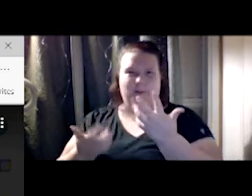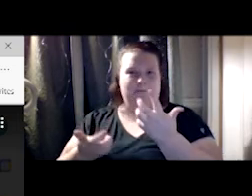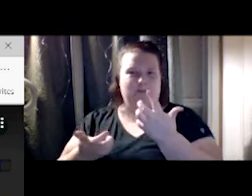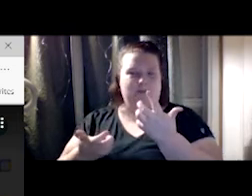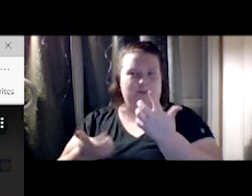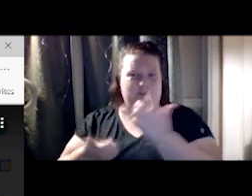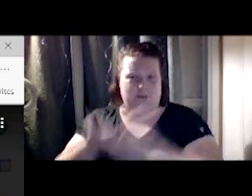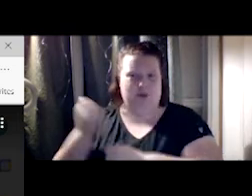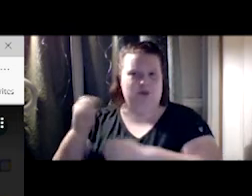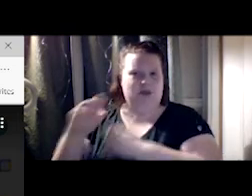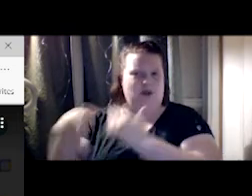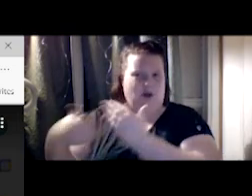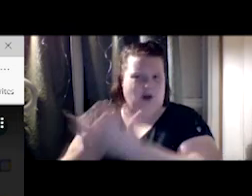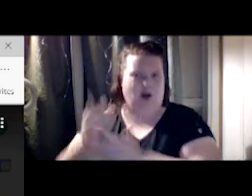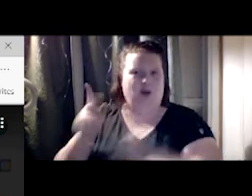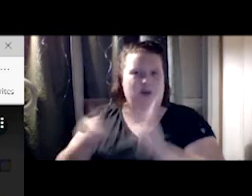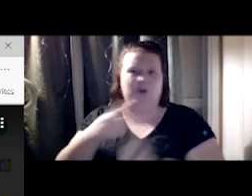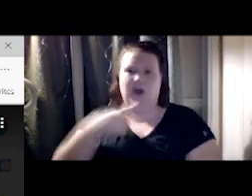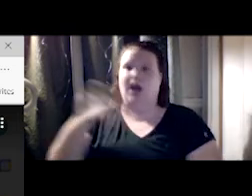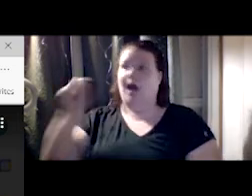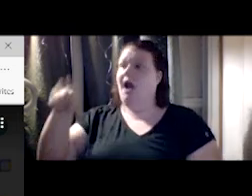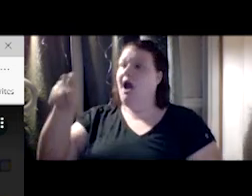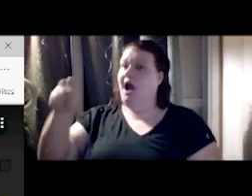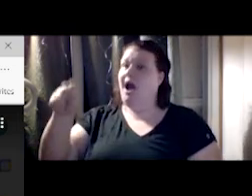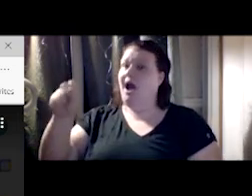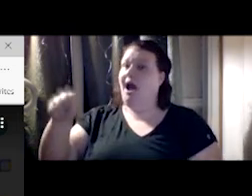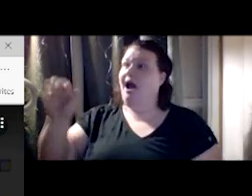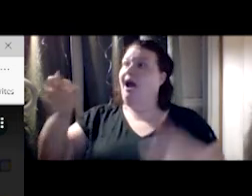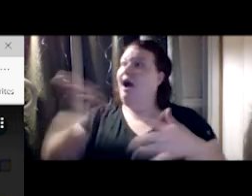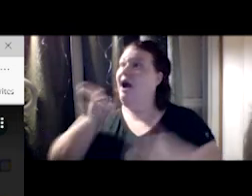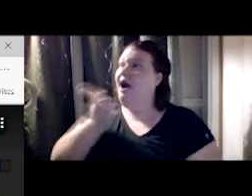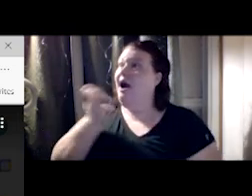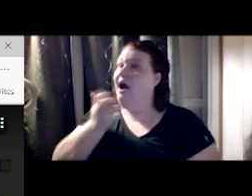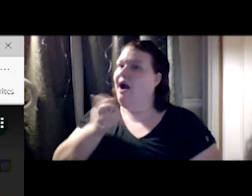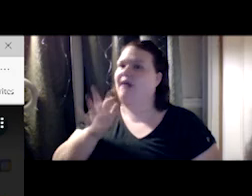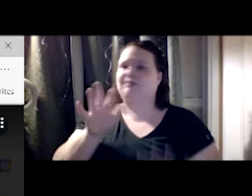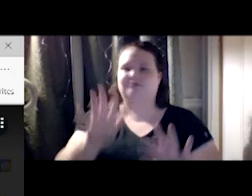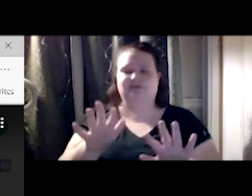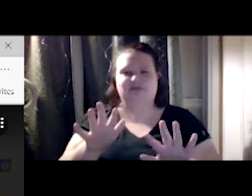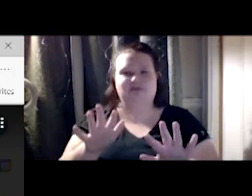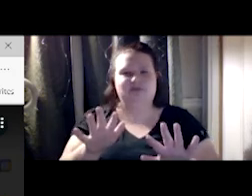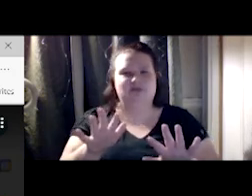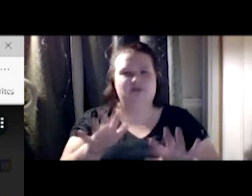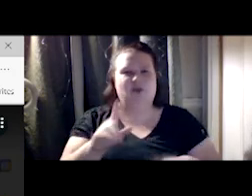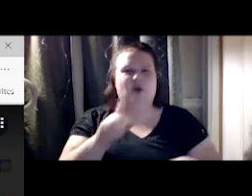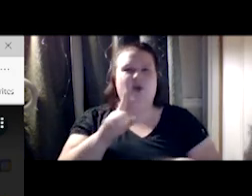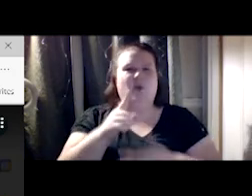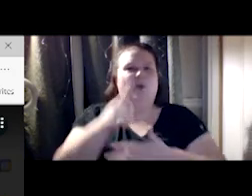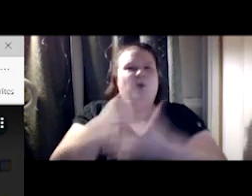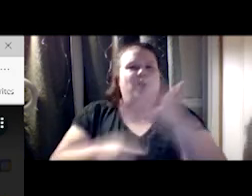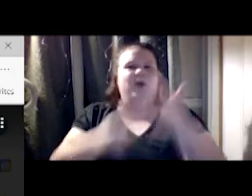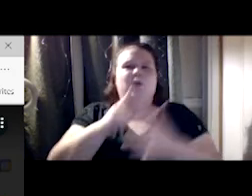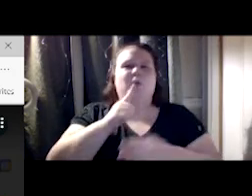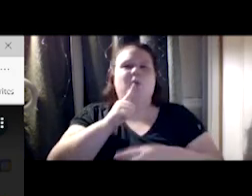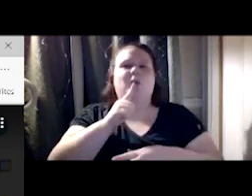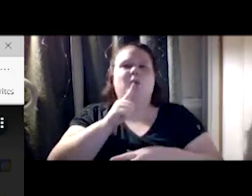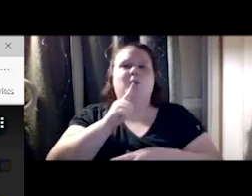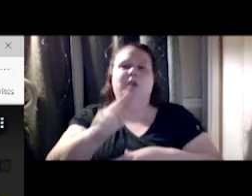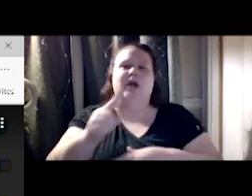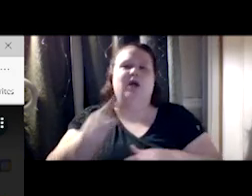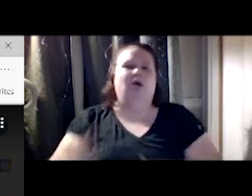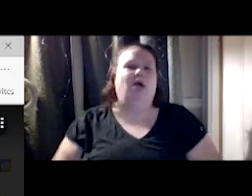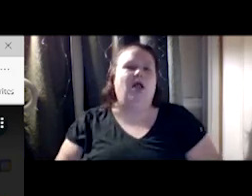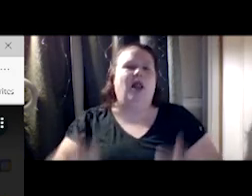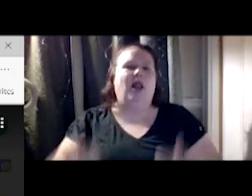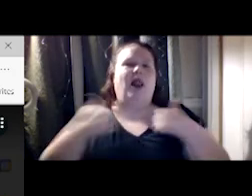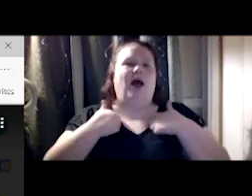awesome. But when it gets down to the lip log, what are the realities that have a tendency to curb the enthusiasm in your